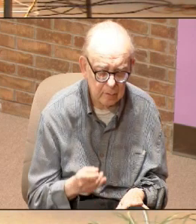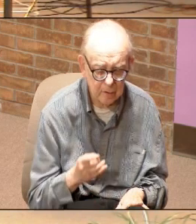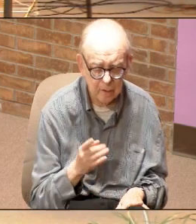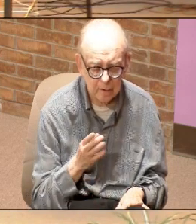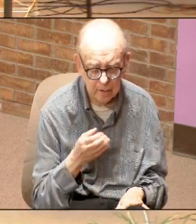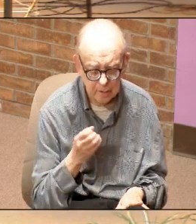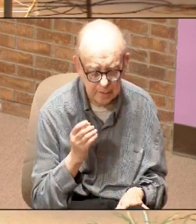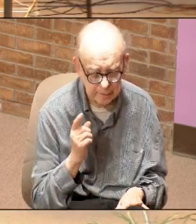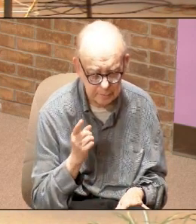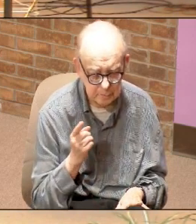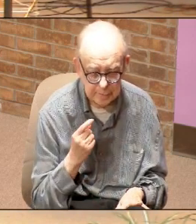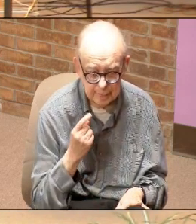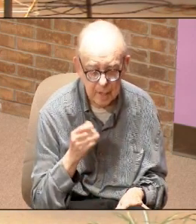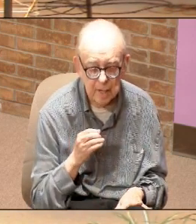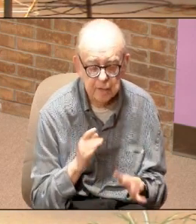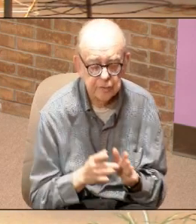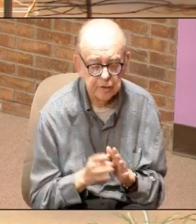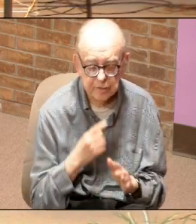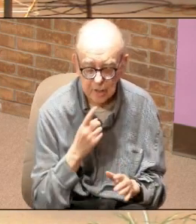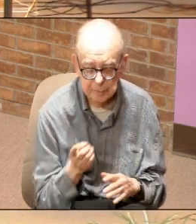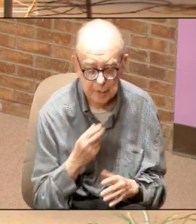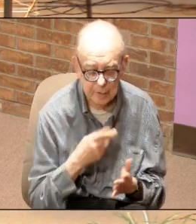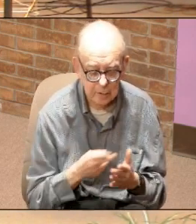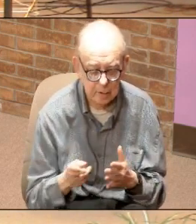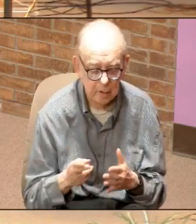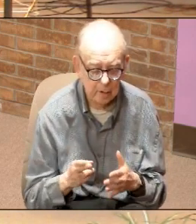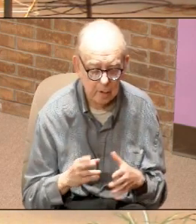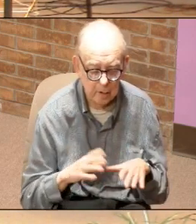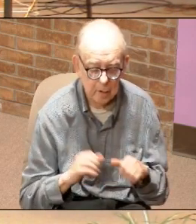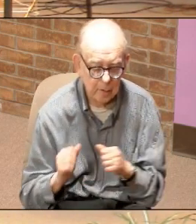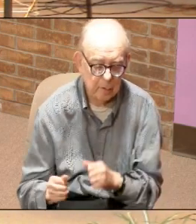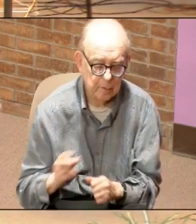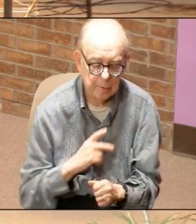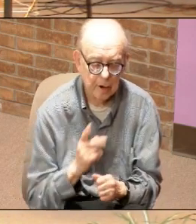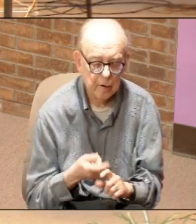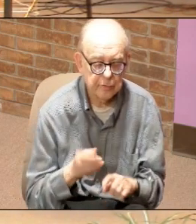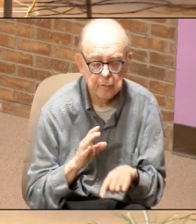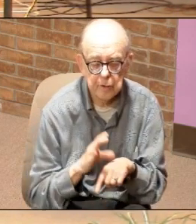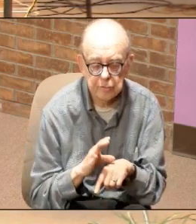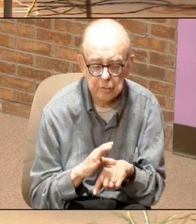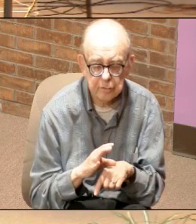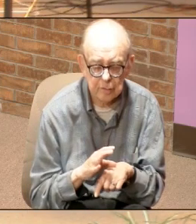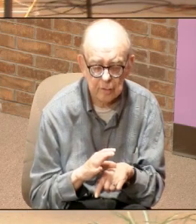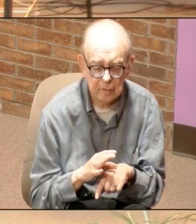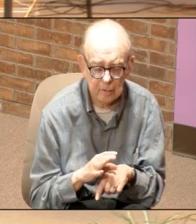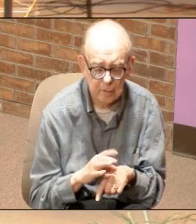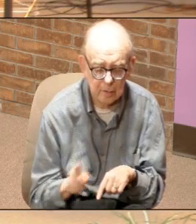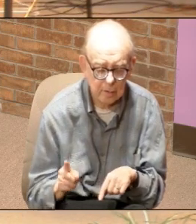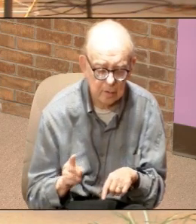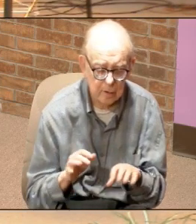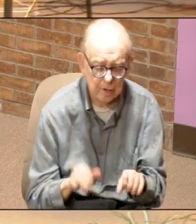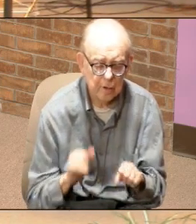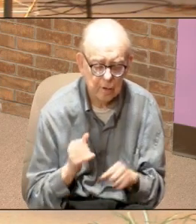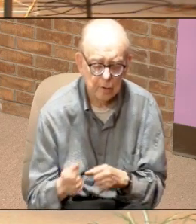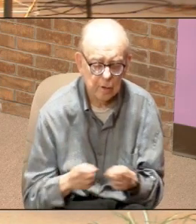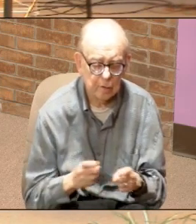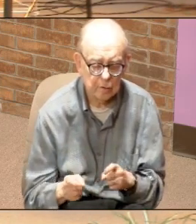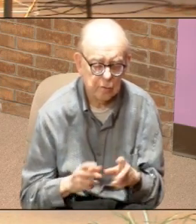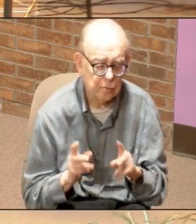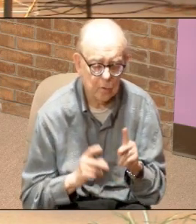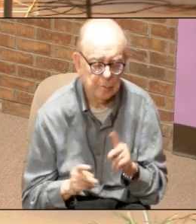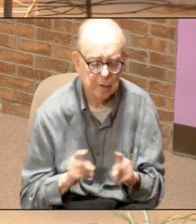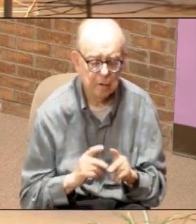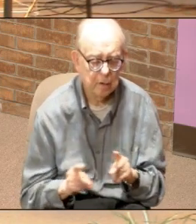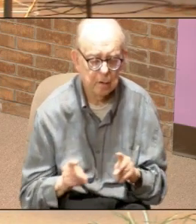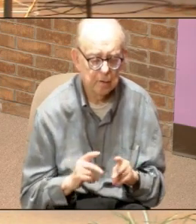was telling the people the truth and taking the power away from the church. And they still wanted to control the